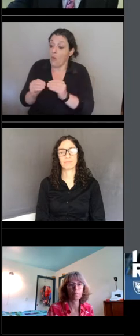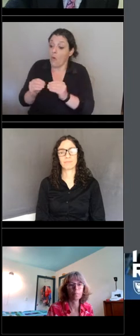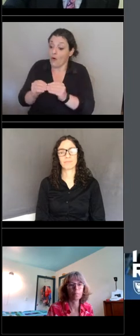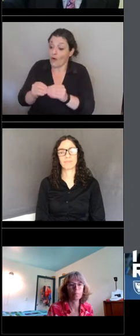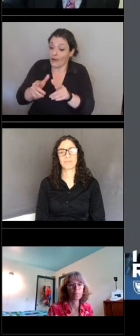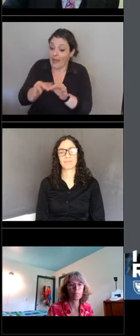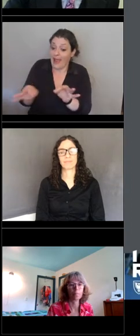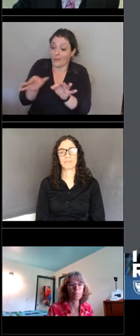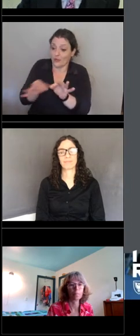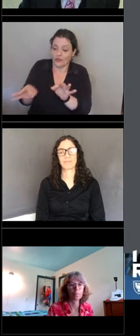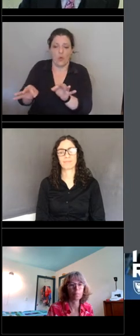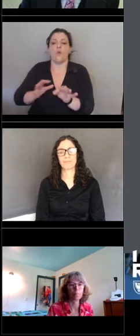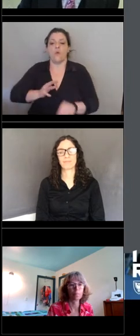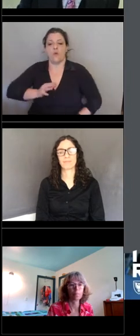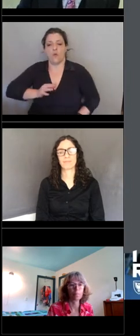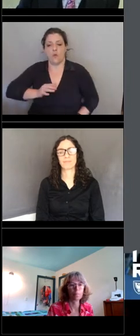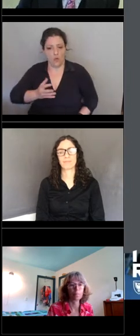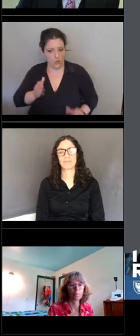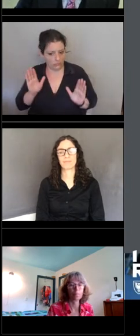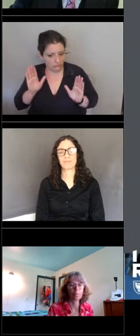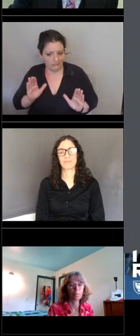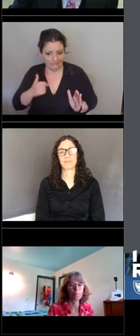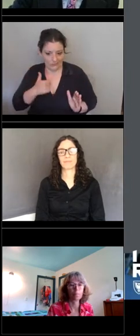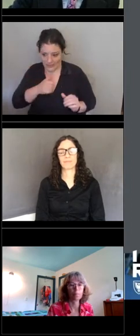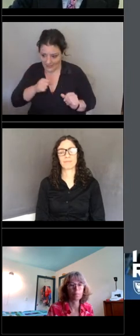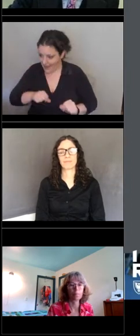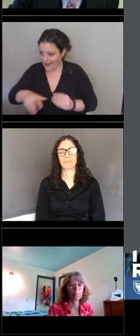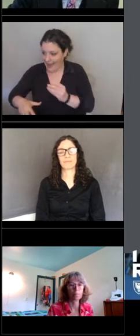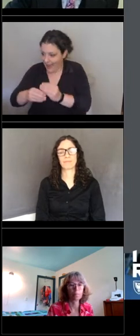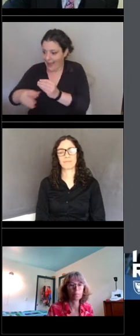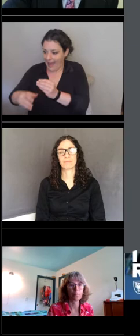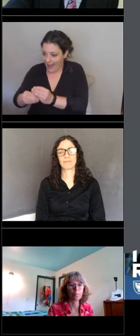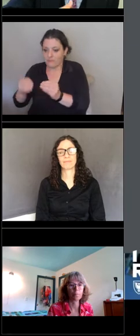that are maybe site specific to those MPAs, and then be